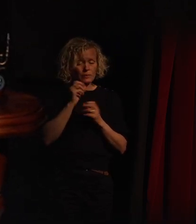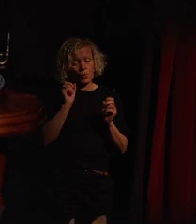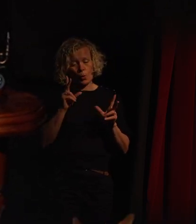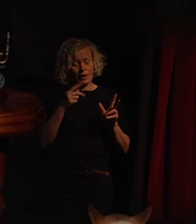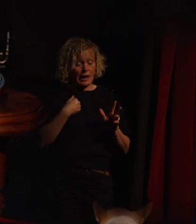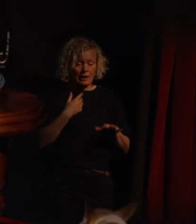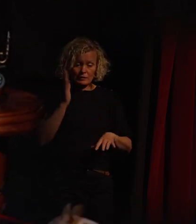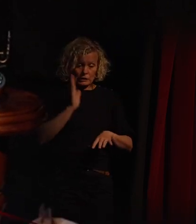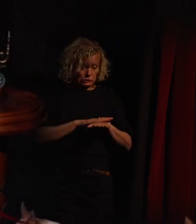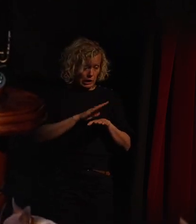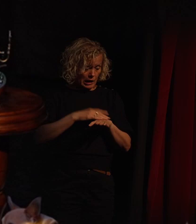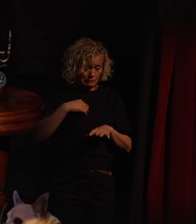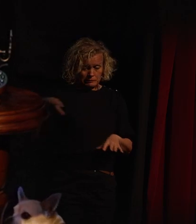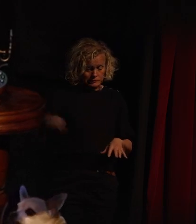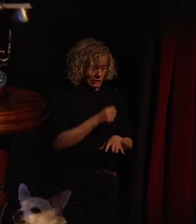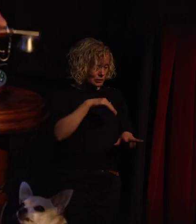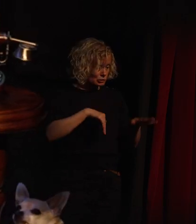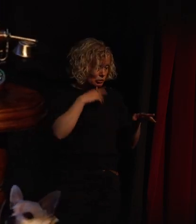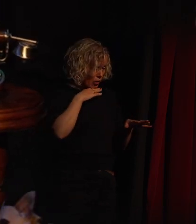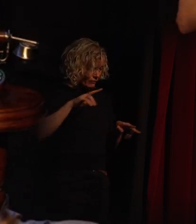got time to walk my dogs.